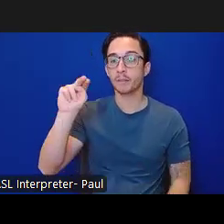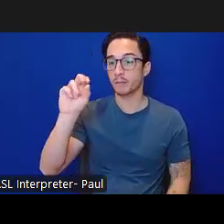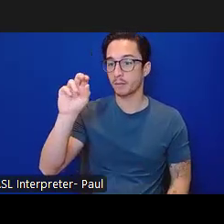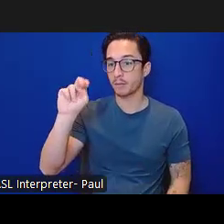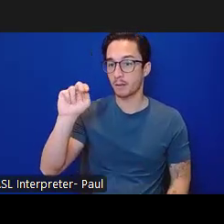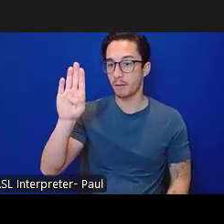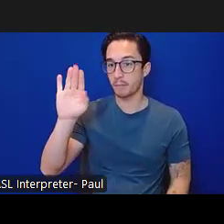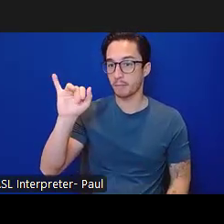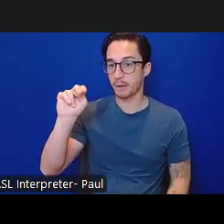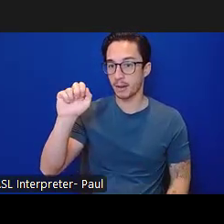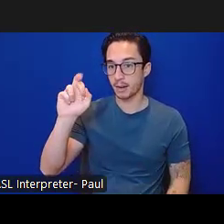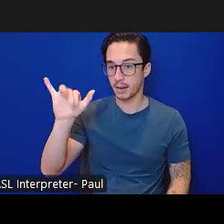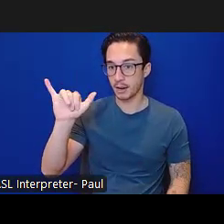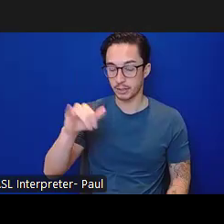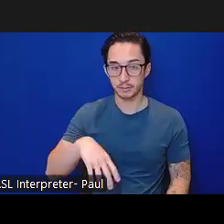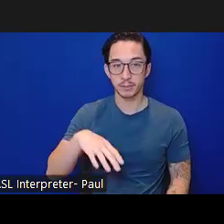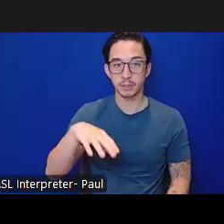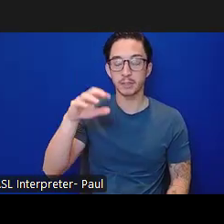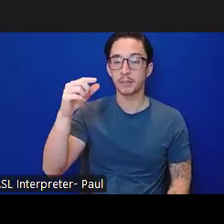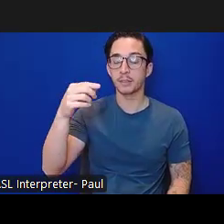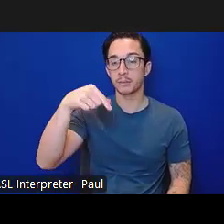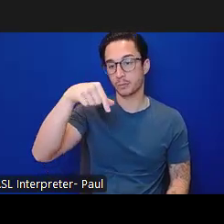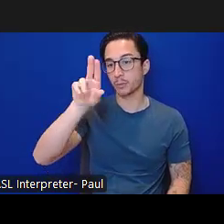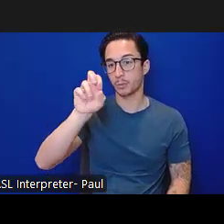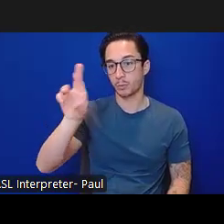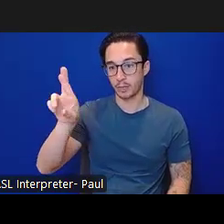non-binary, gender queer.